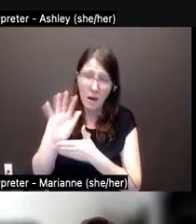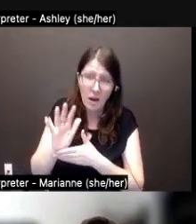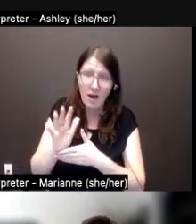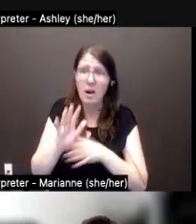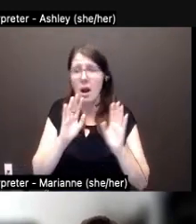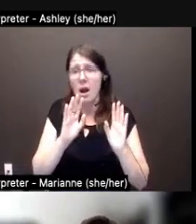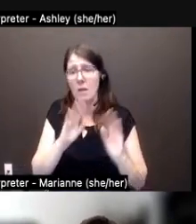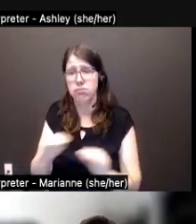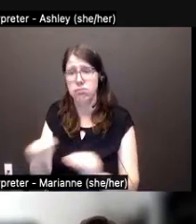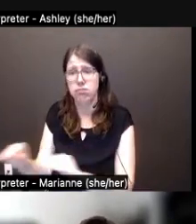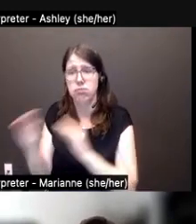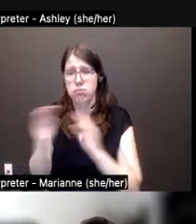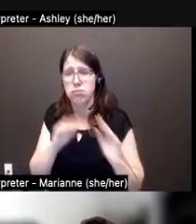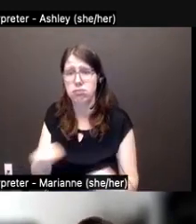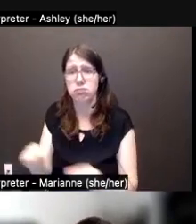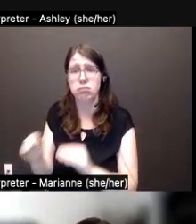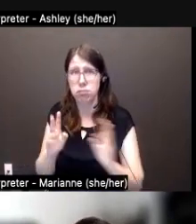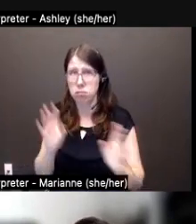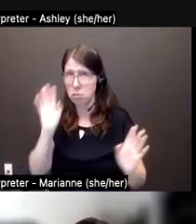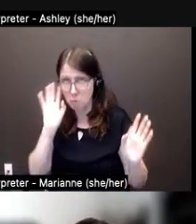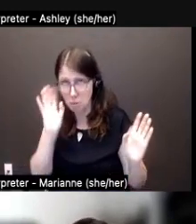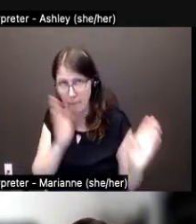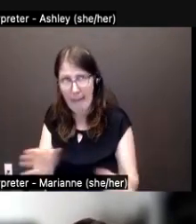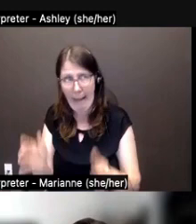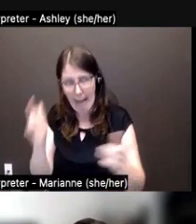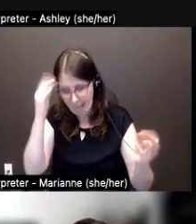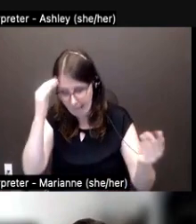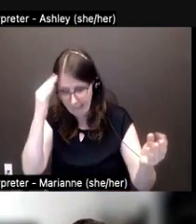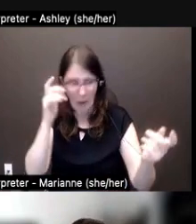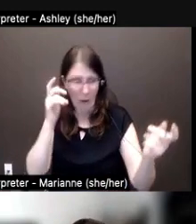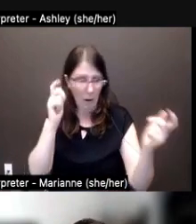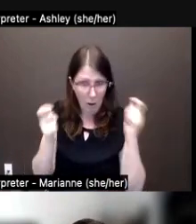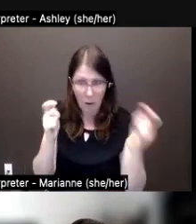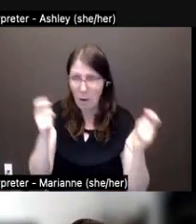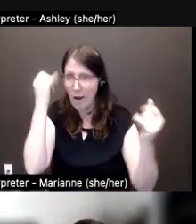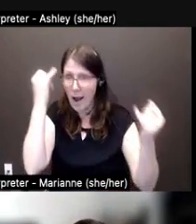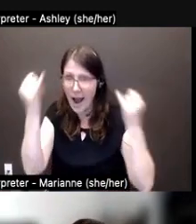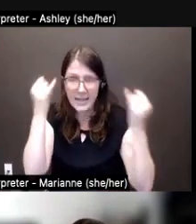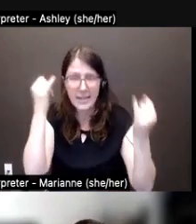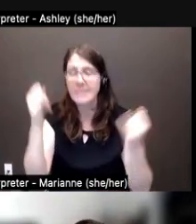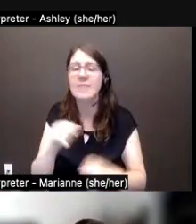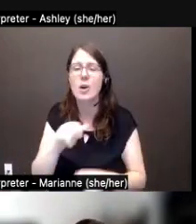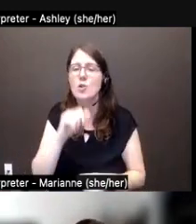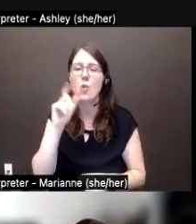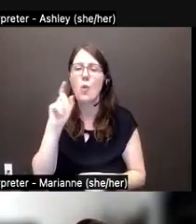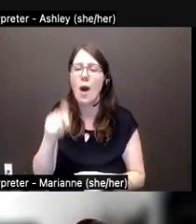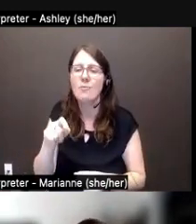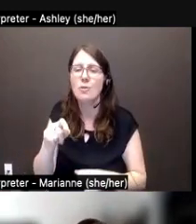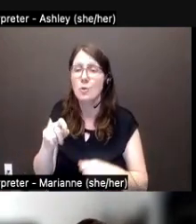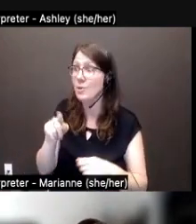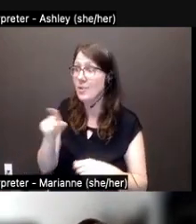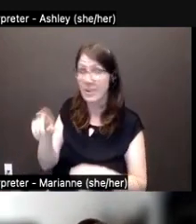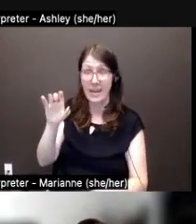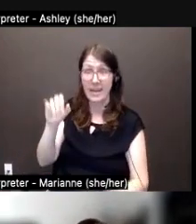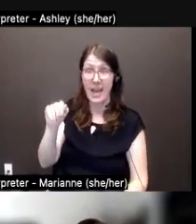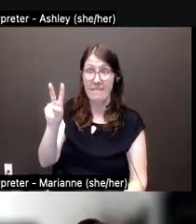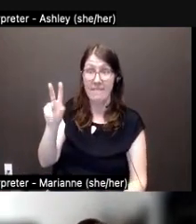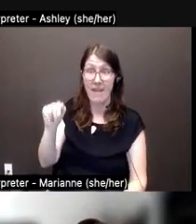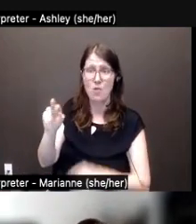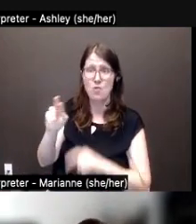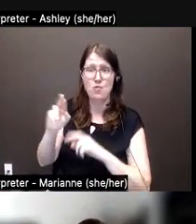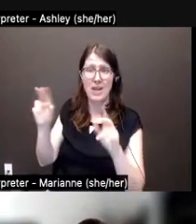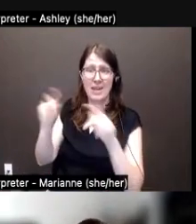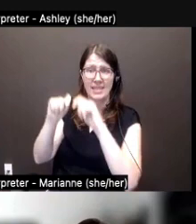each playlist. And then from there, I just edit for the new video. So it